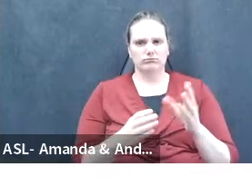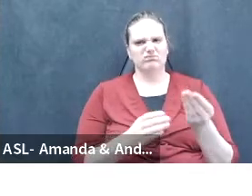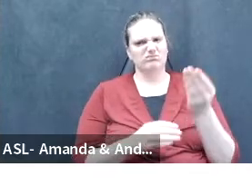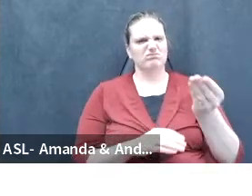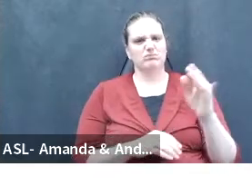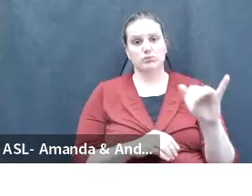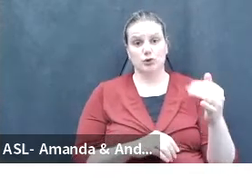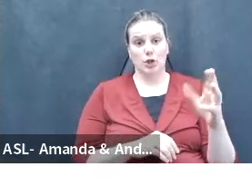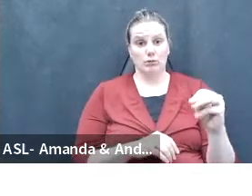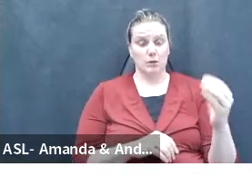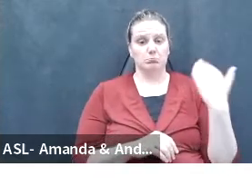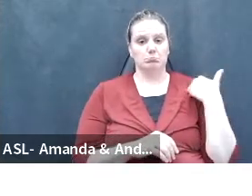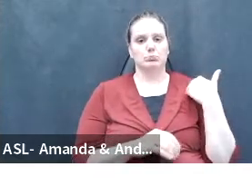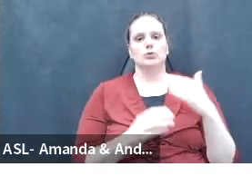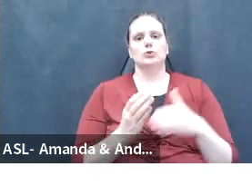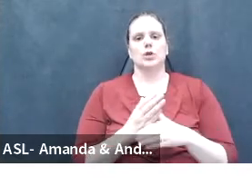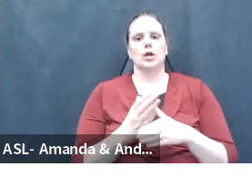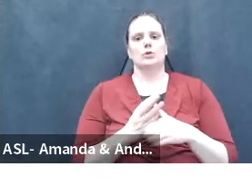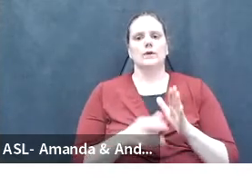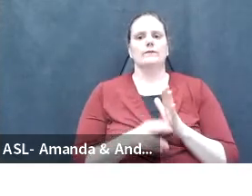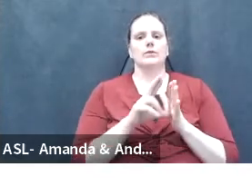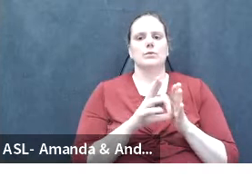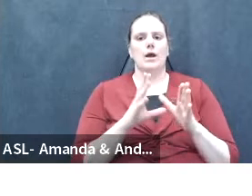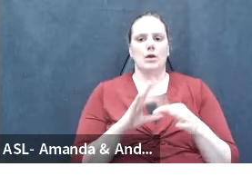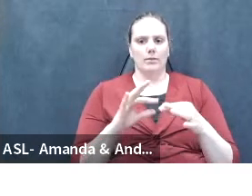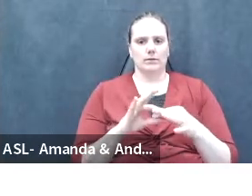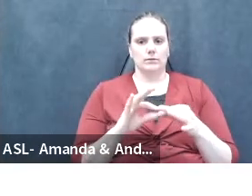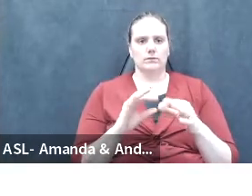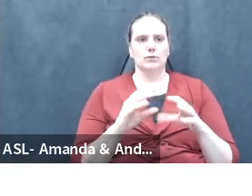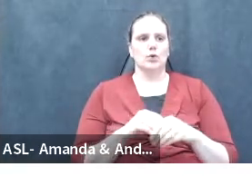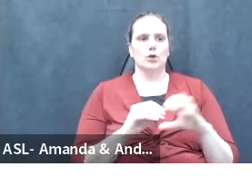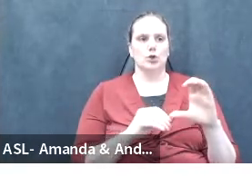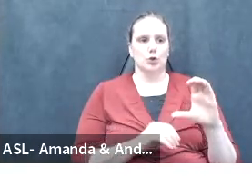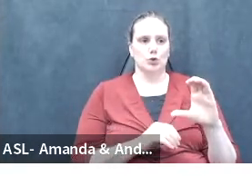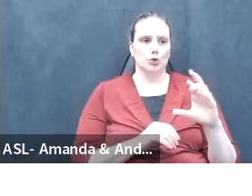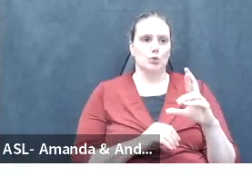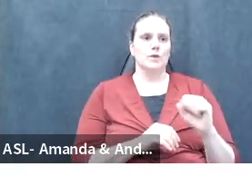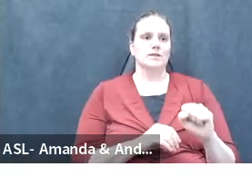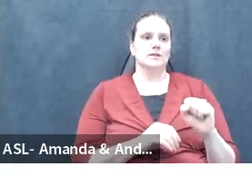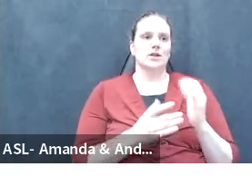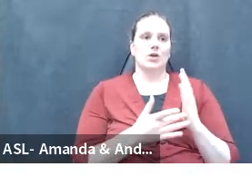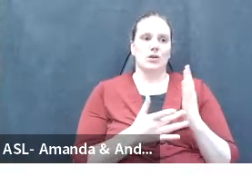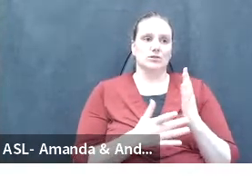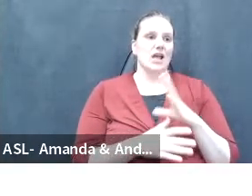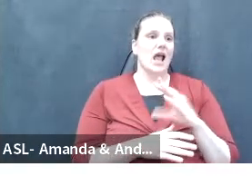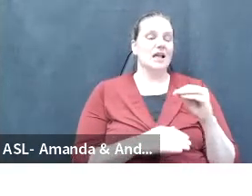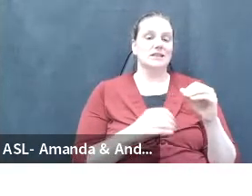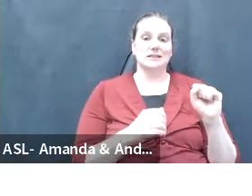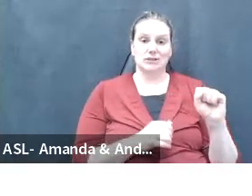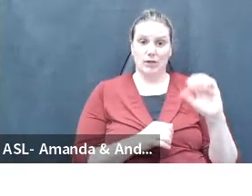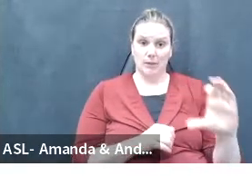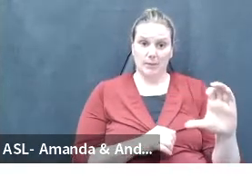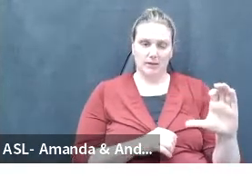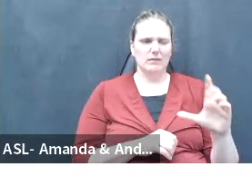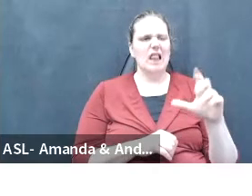January, was shared for review and comment, including the CRIS Technology Subcommittee and Steering Committee. And again, there's the link